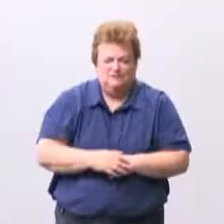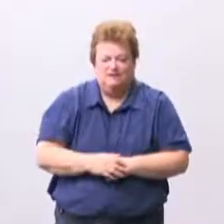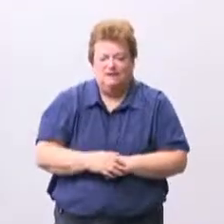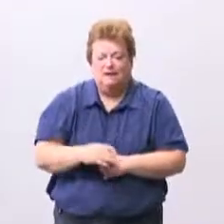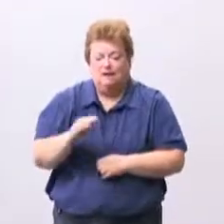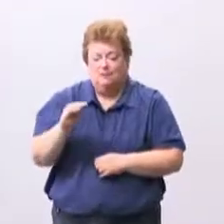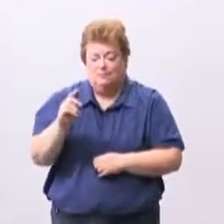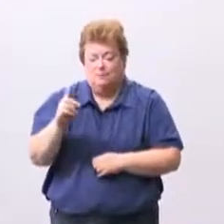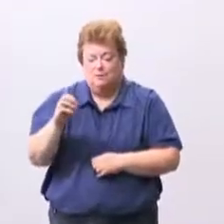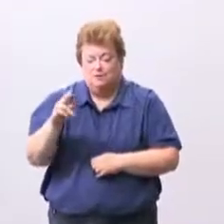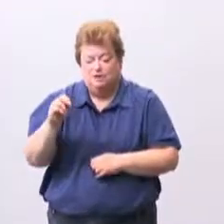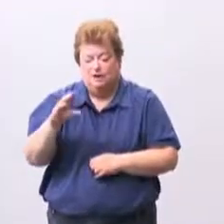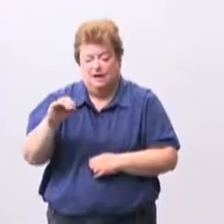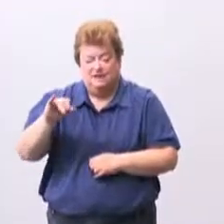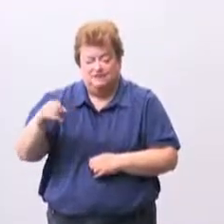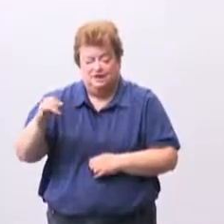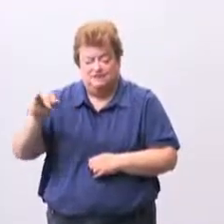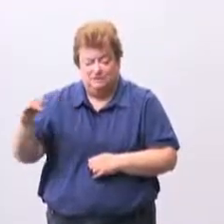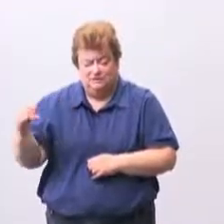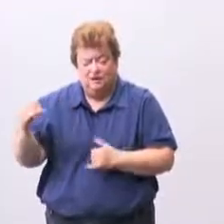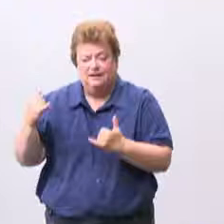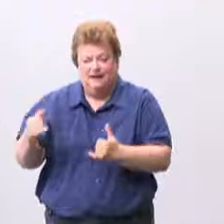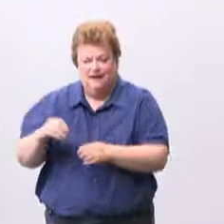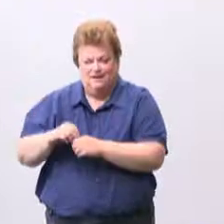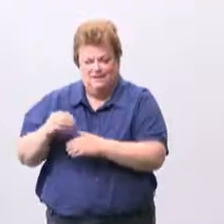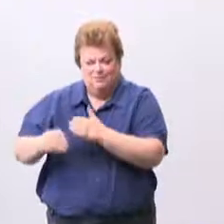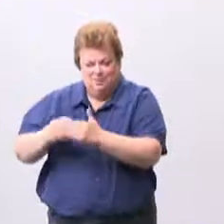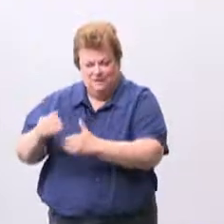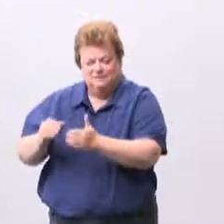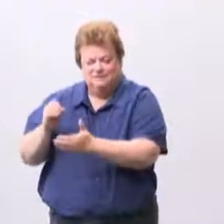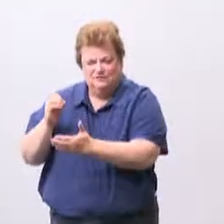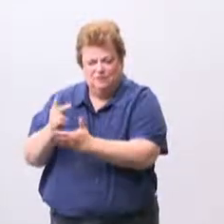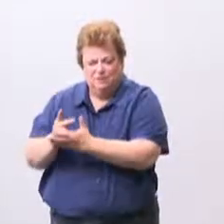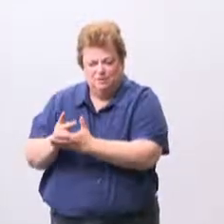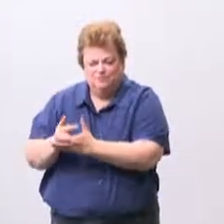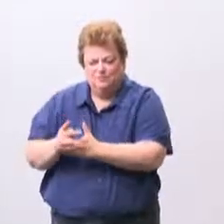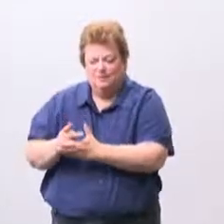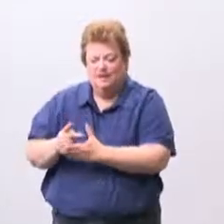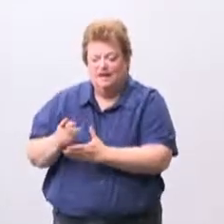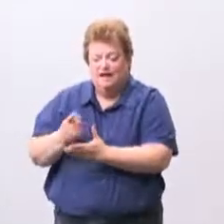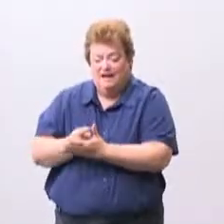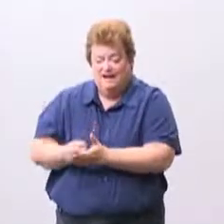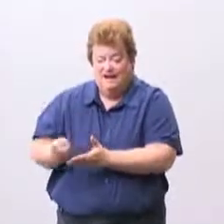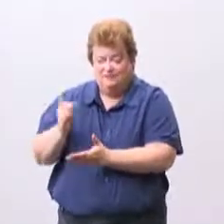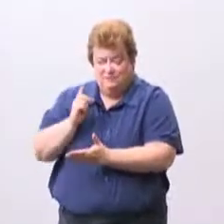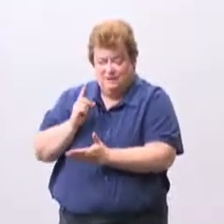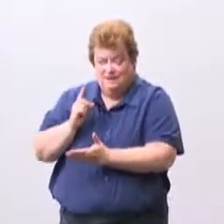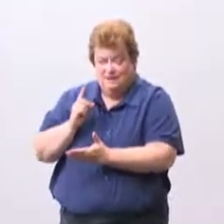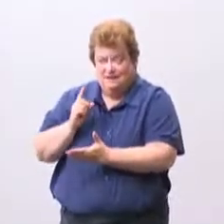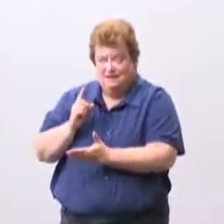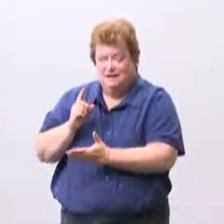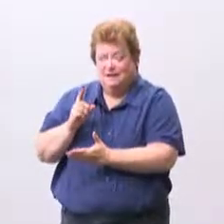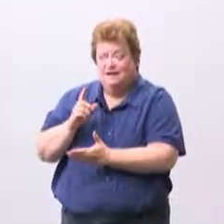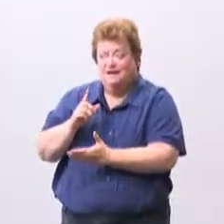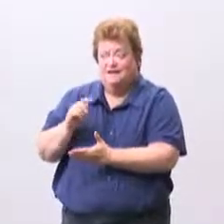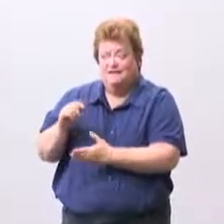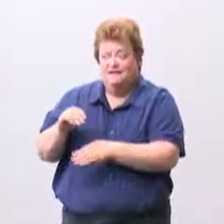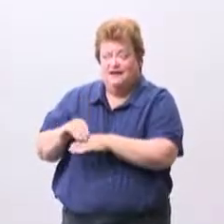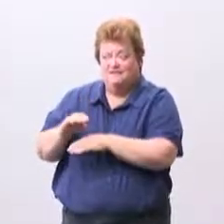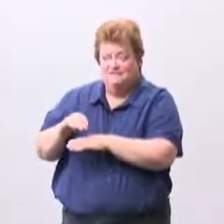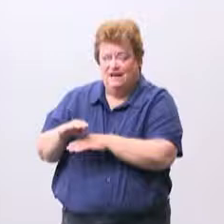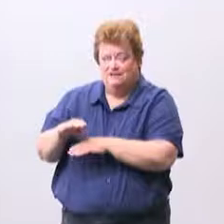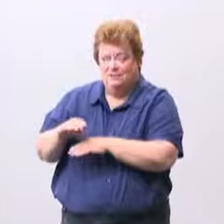Moderna and Johnson & Johnson are in process. Late last week, a Food and Drug Administration advisory